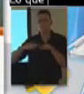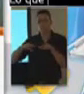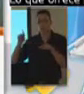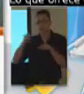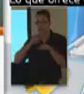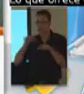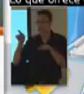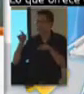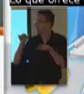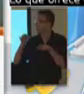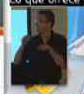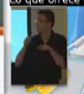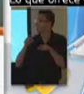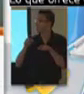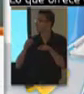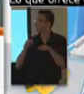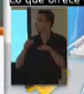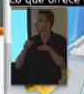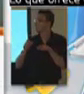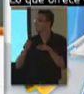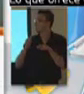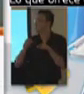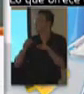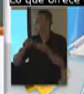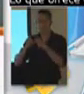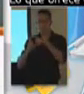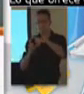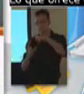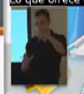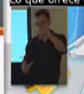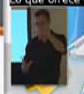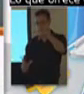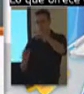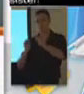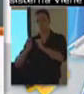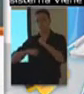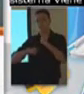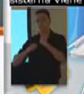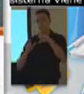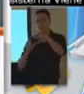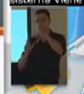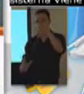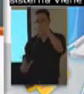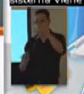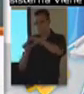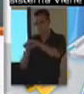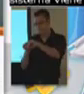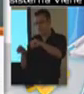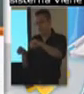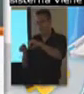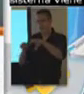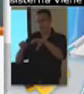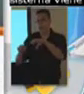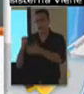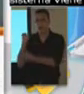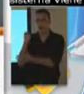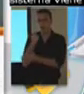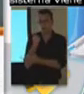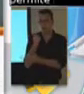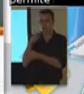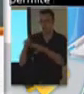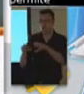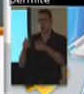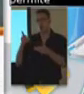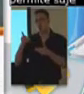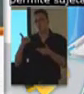of duct that I mentioned before. Here there's a metal plaque on the toilet which enables us to